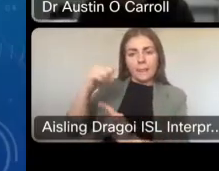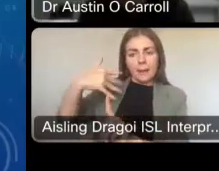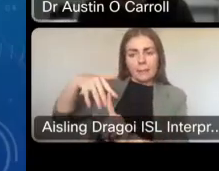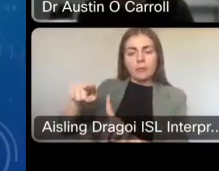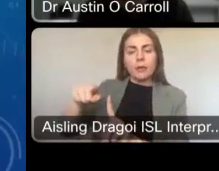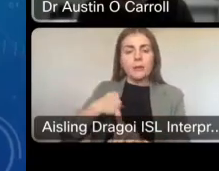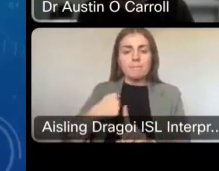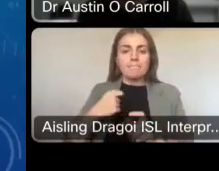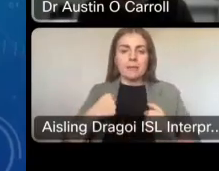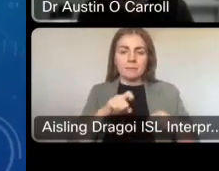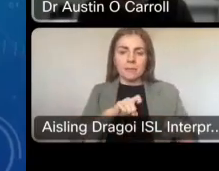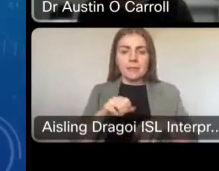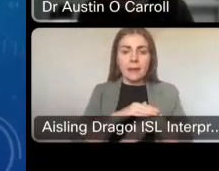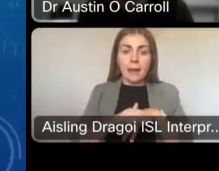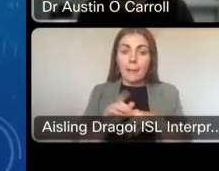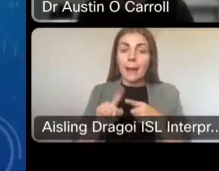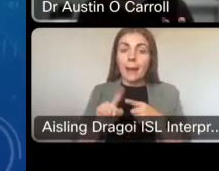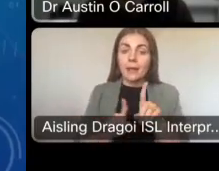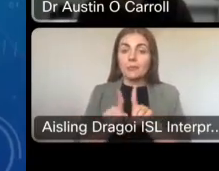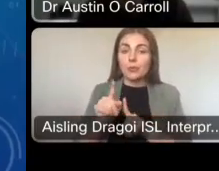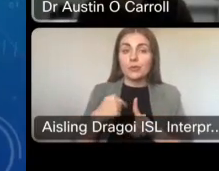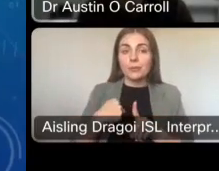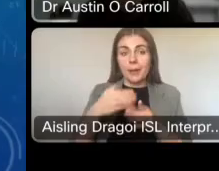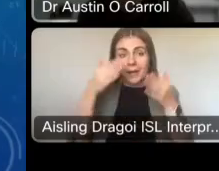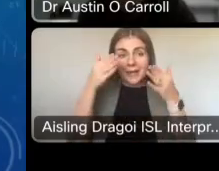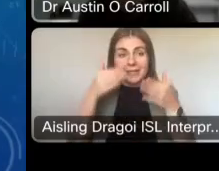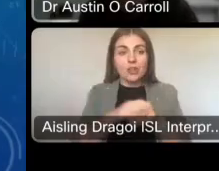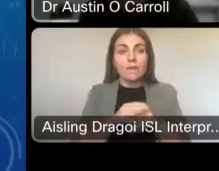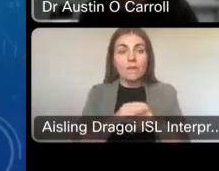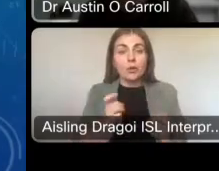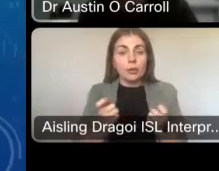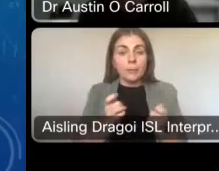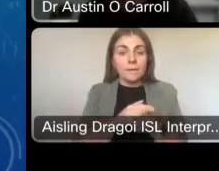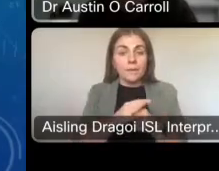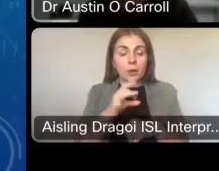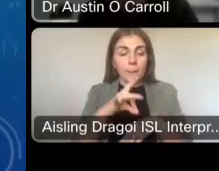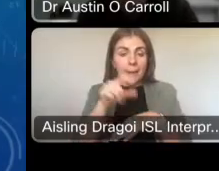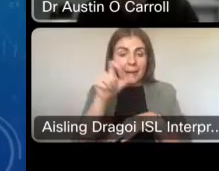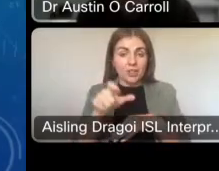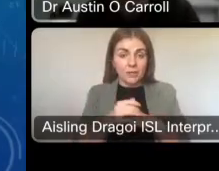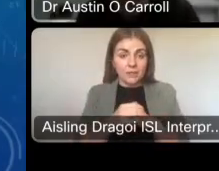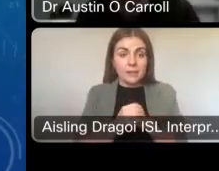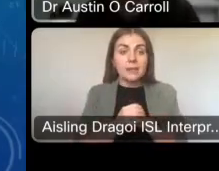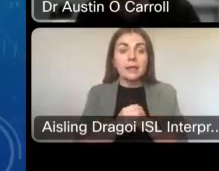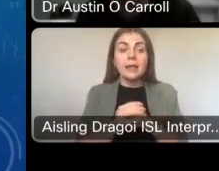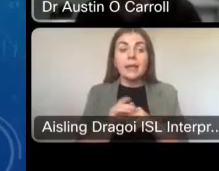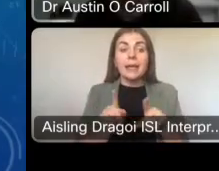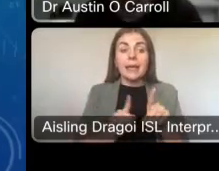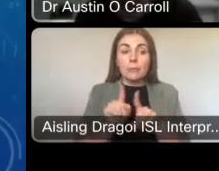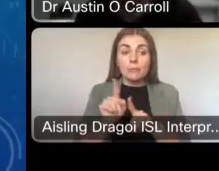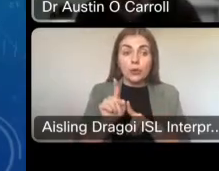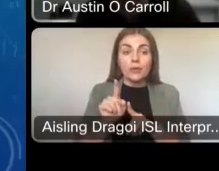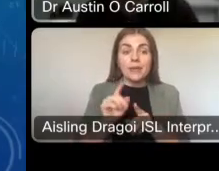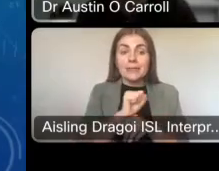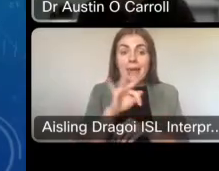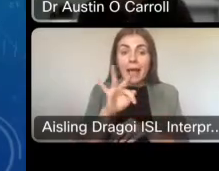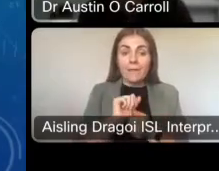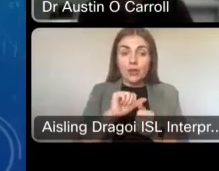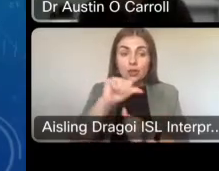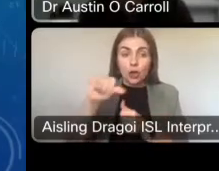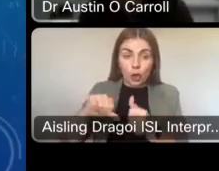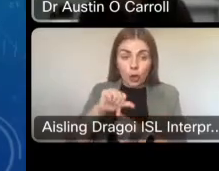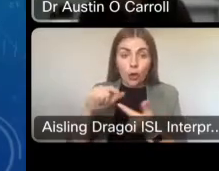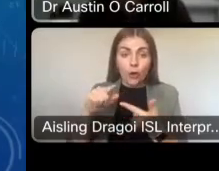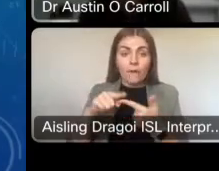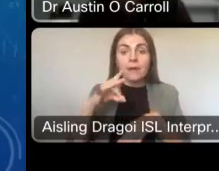and treatment for patients. It decreases staff over by 84%, decreases sick time by 53%, and